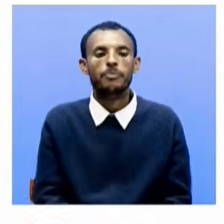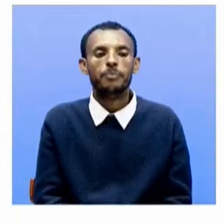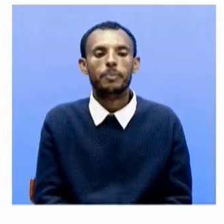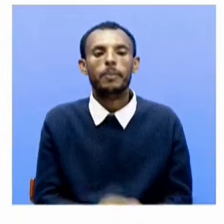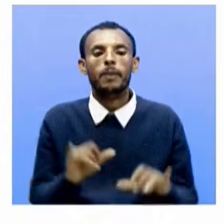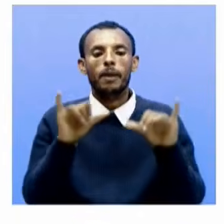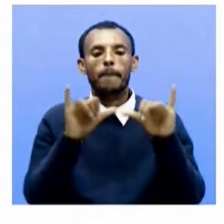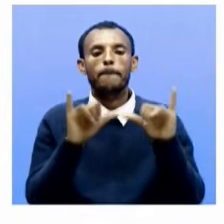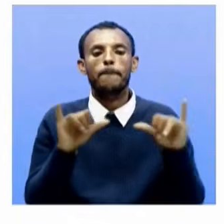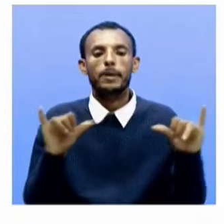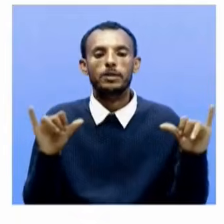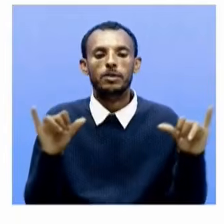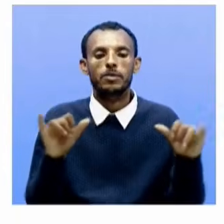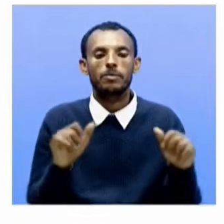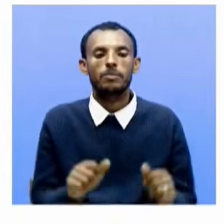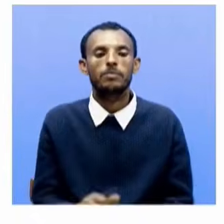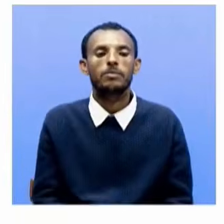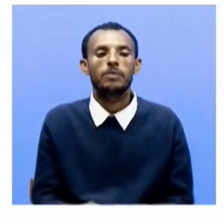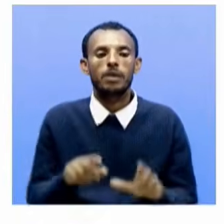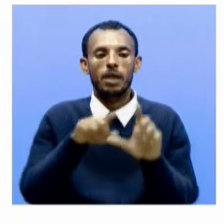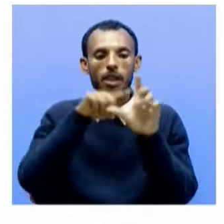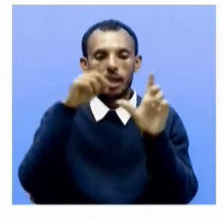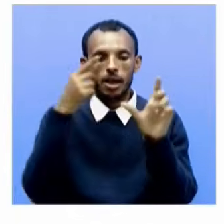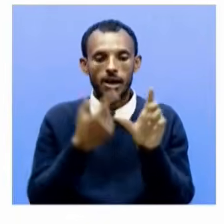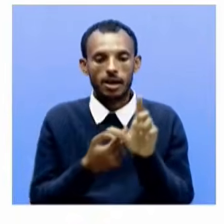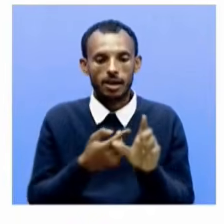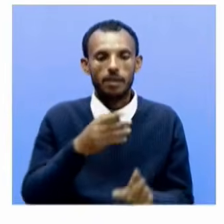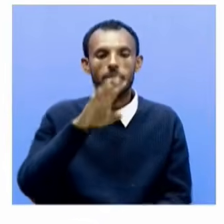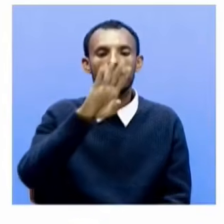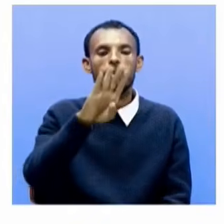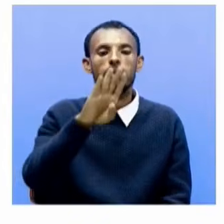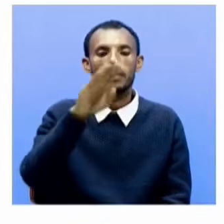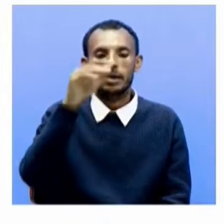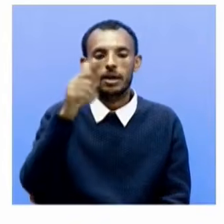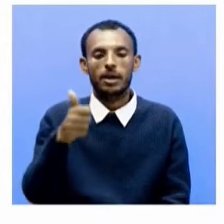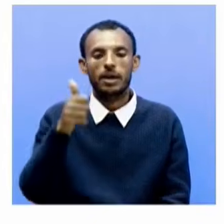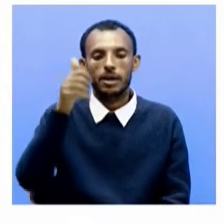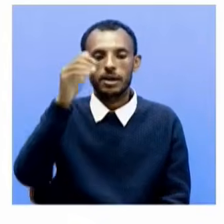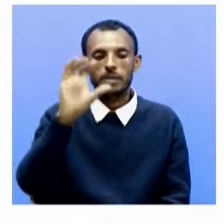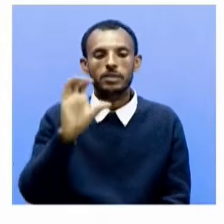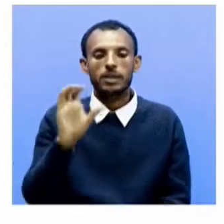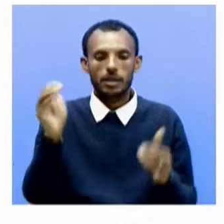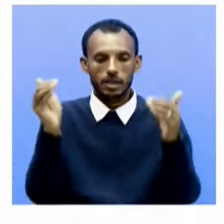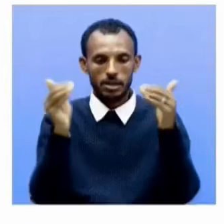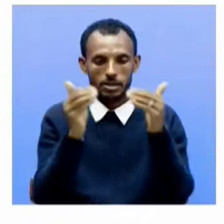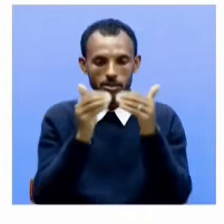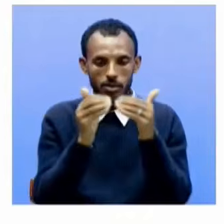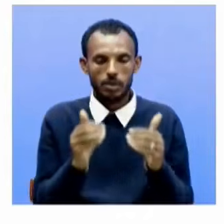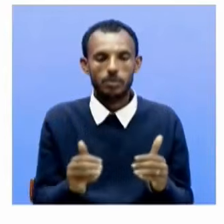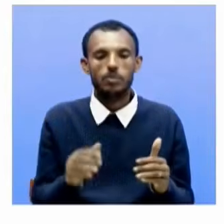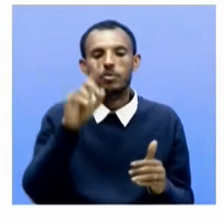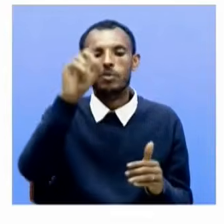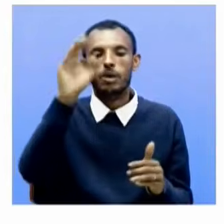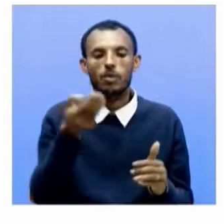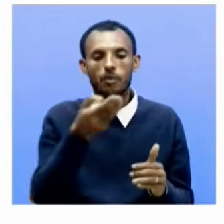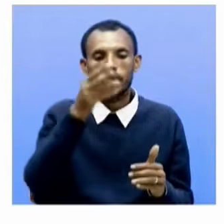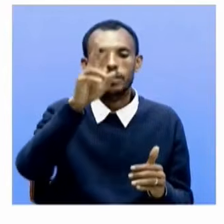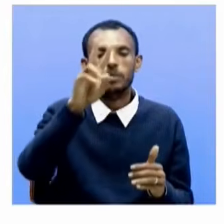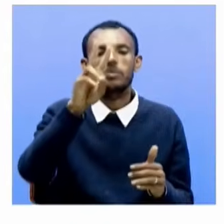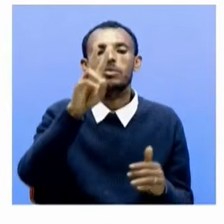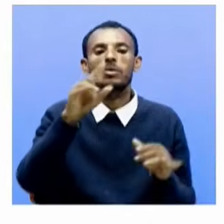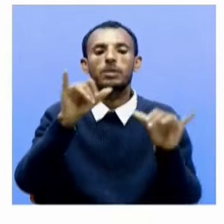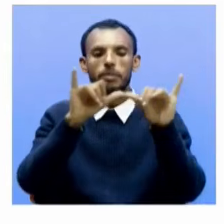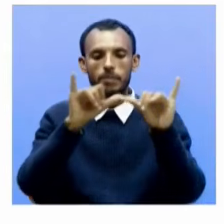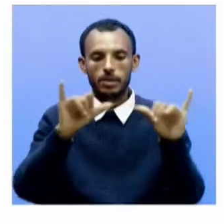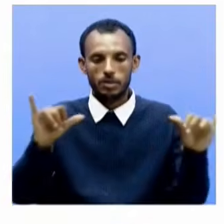measure of angle BAC is equal to half of the measure